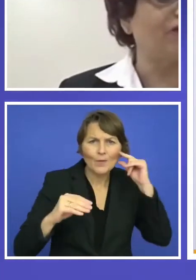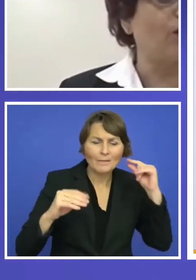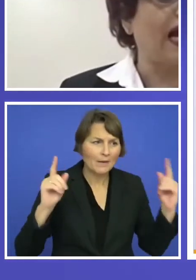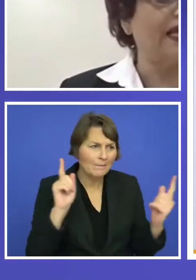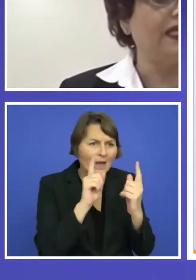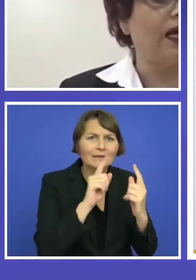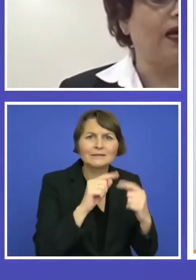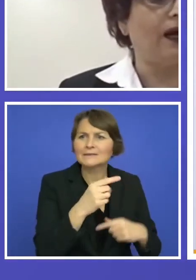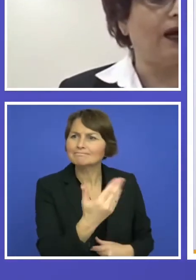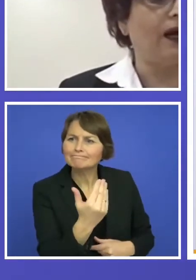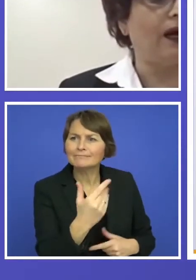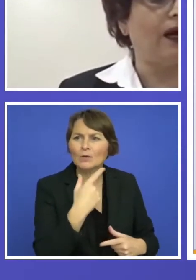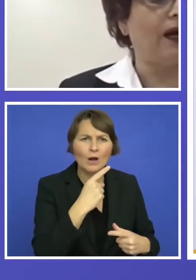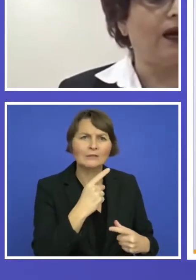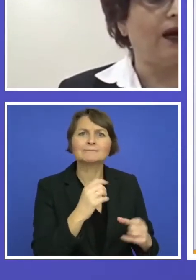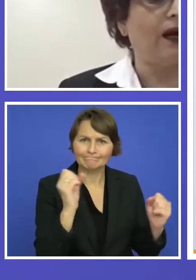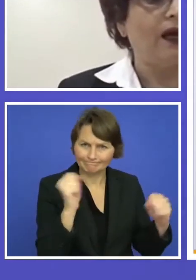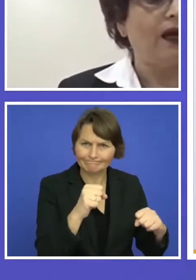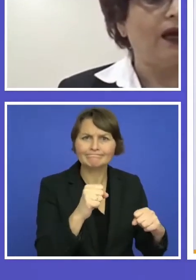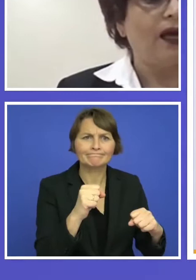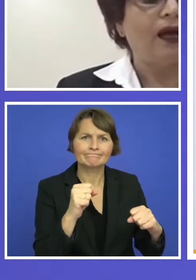try before I